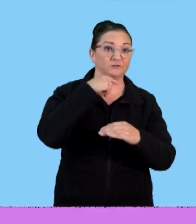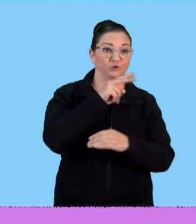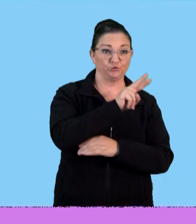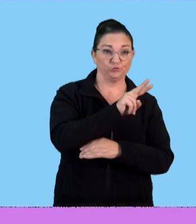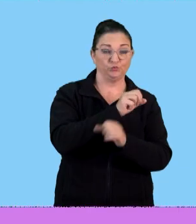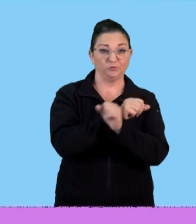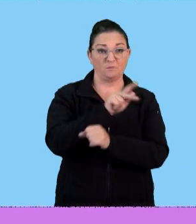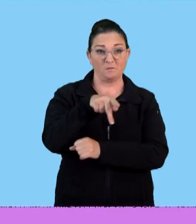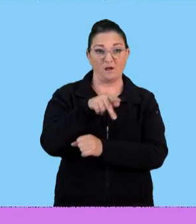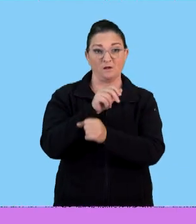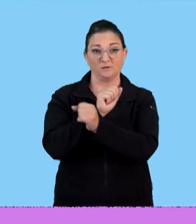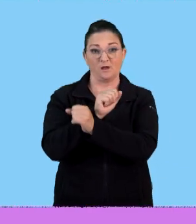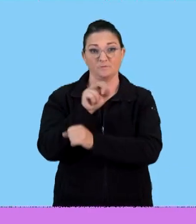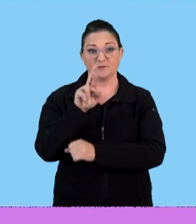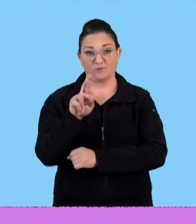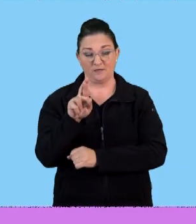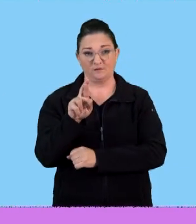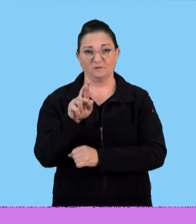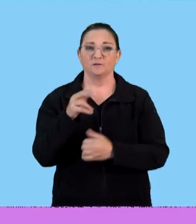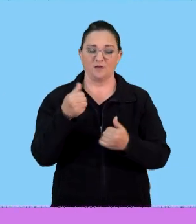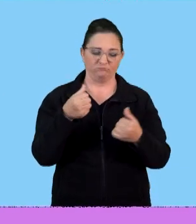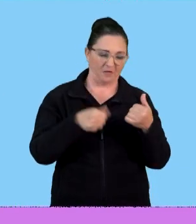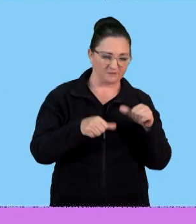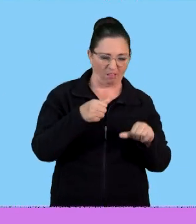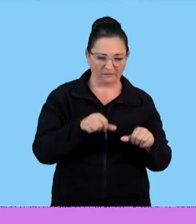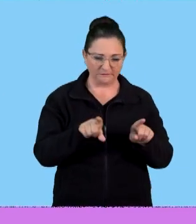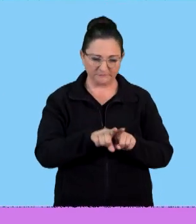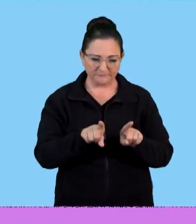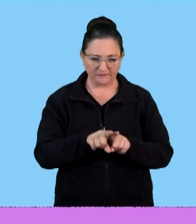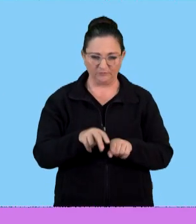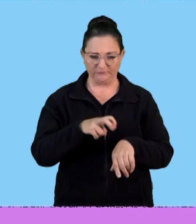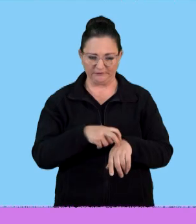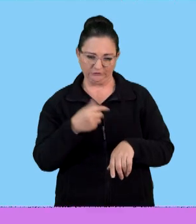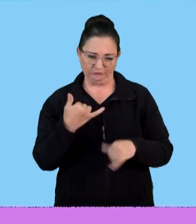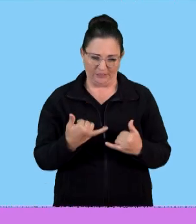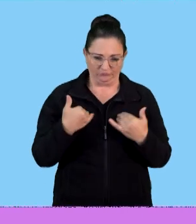pi times radius. Okay, like building a puzzle, we need to find the